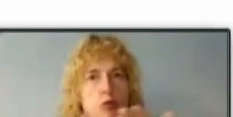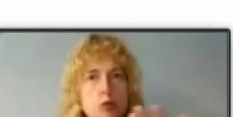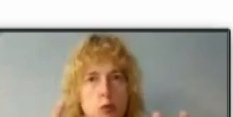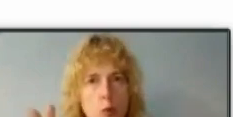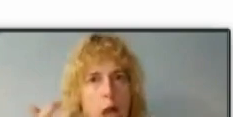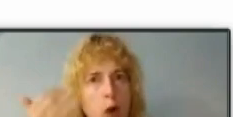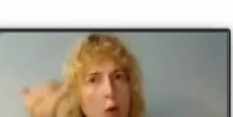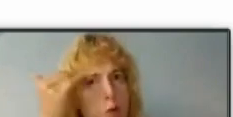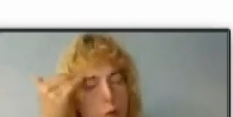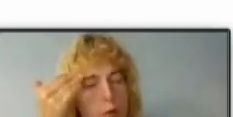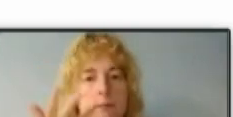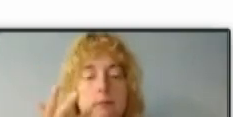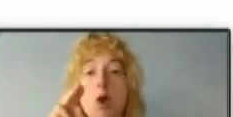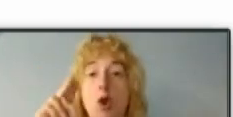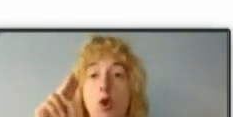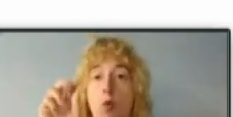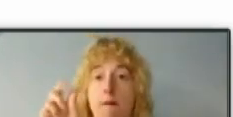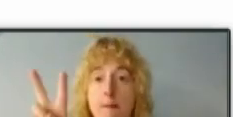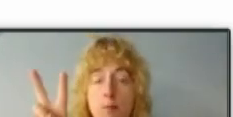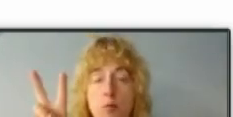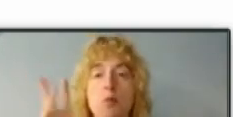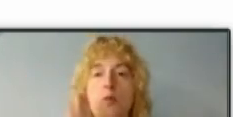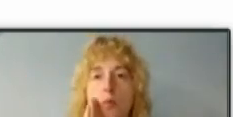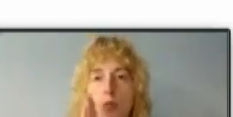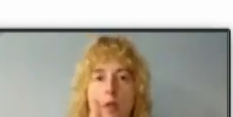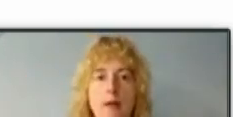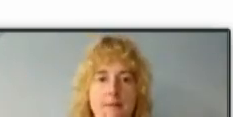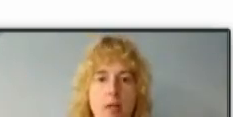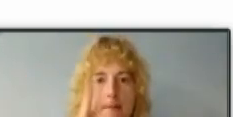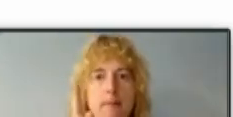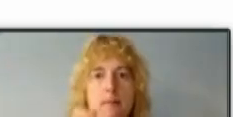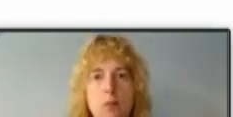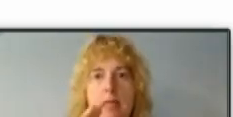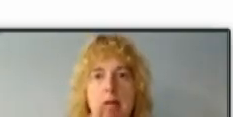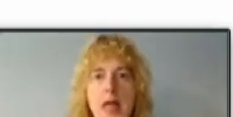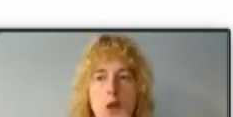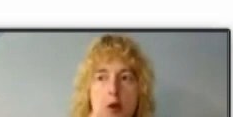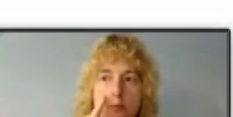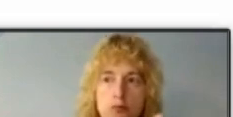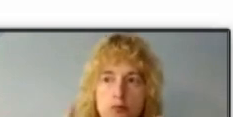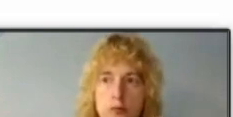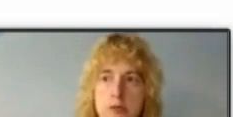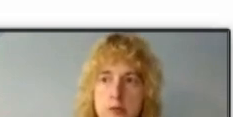November, we are going to be following up with one of our research symposiums